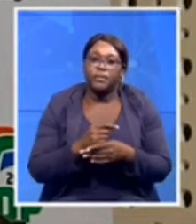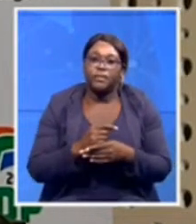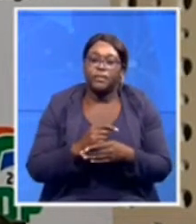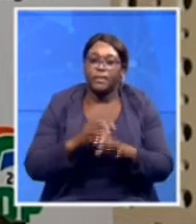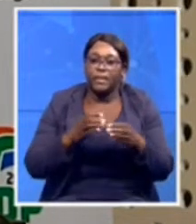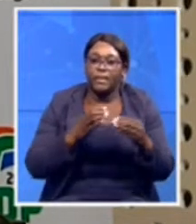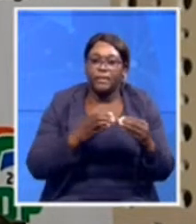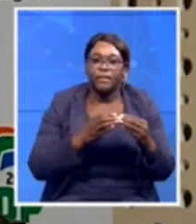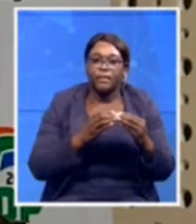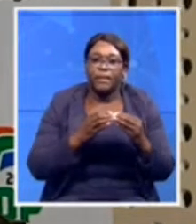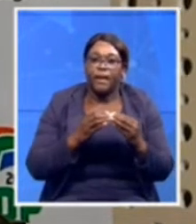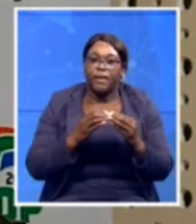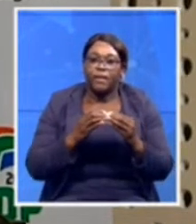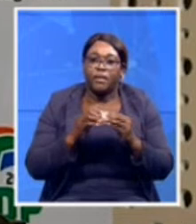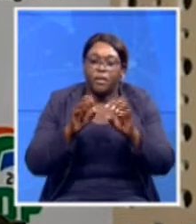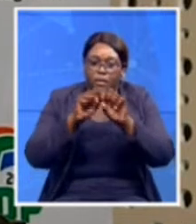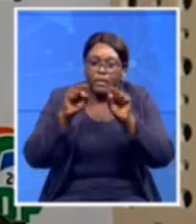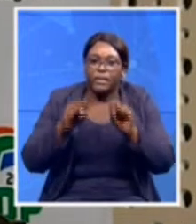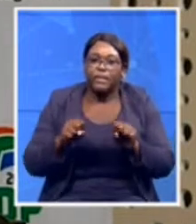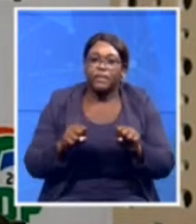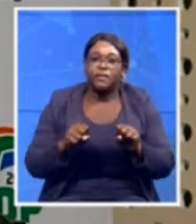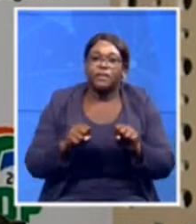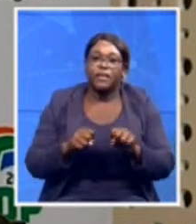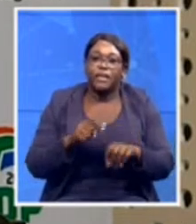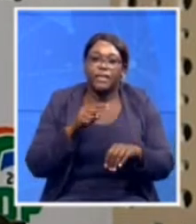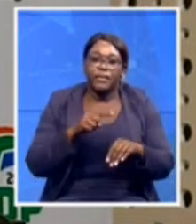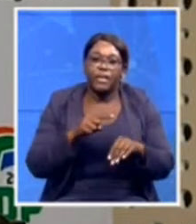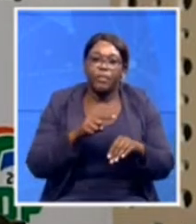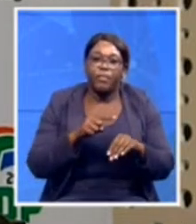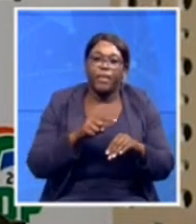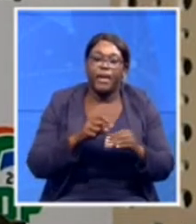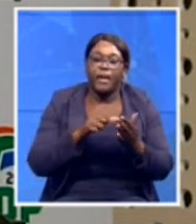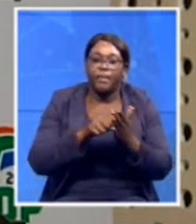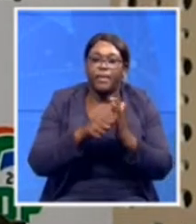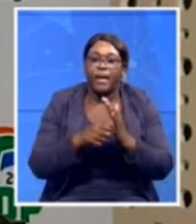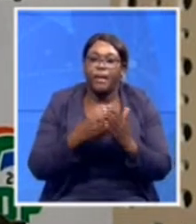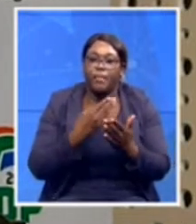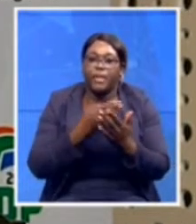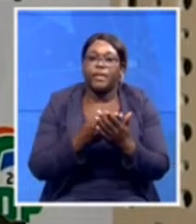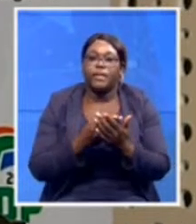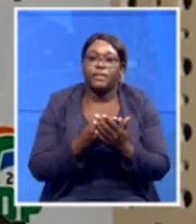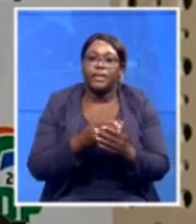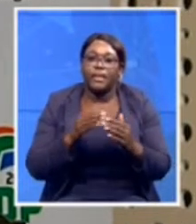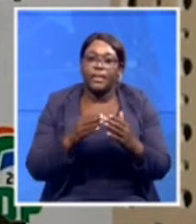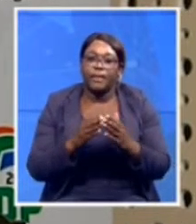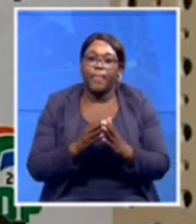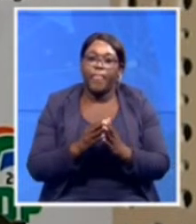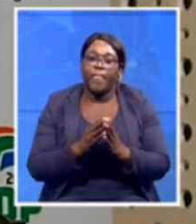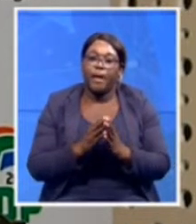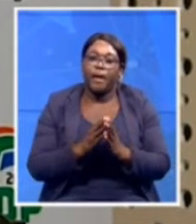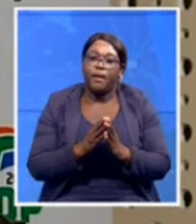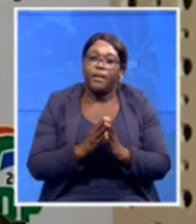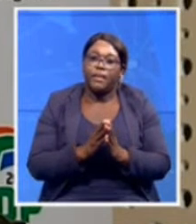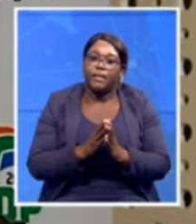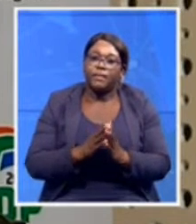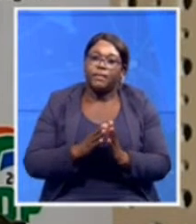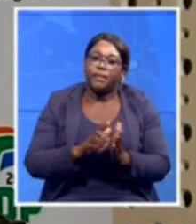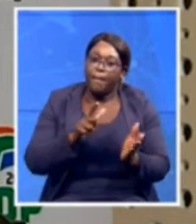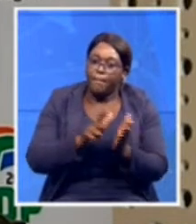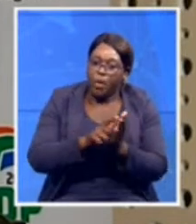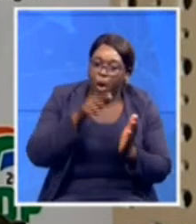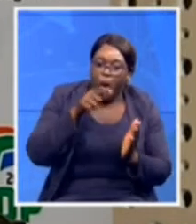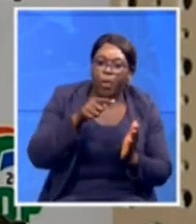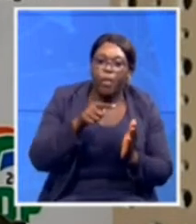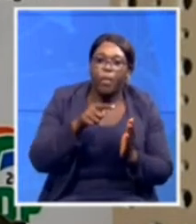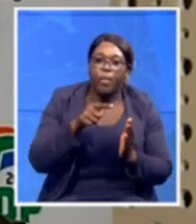That's done by application and considered and approved by our council. And that's something that we need to share with you in terms of how we will also deal with